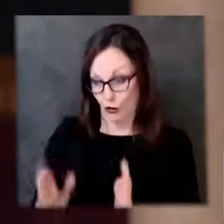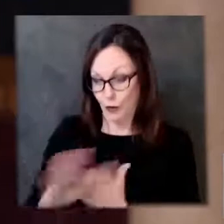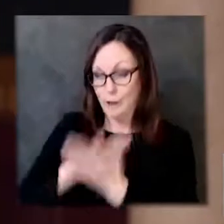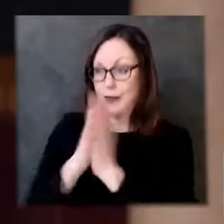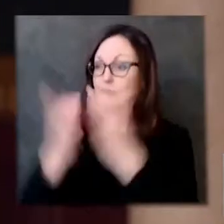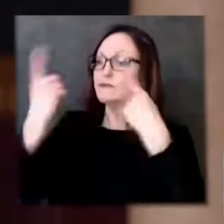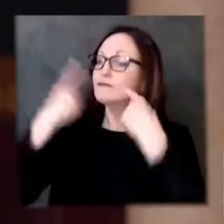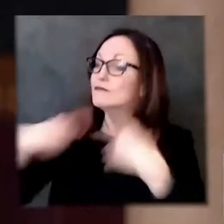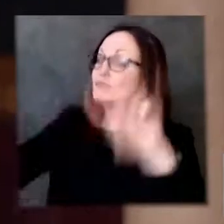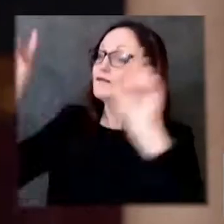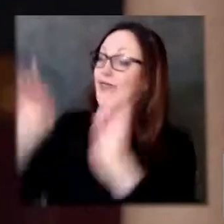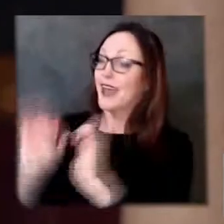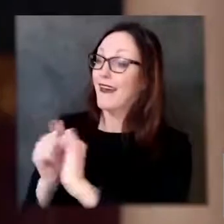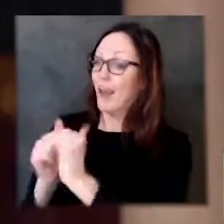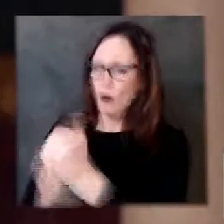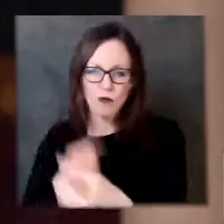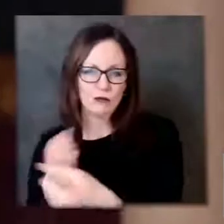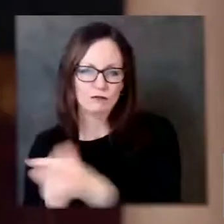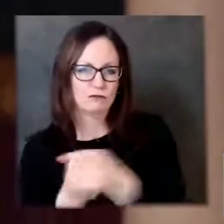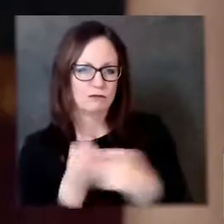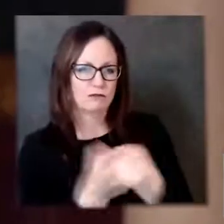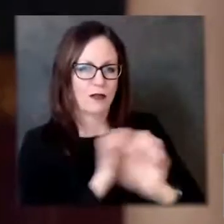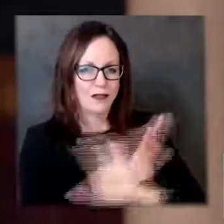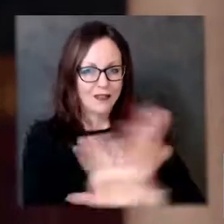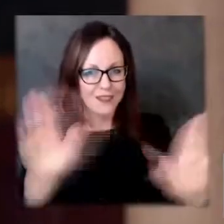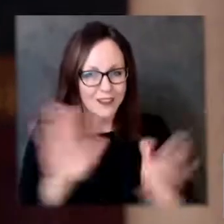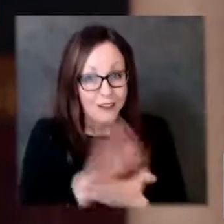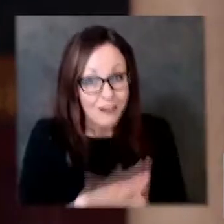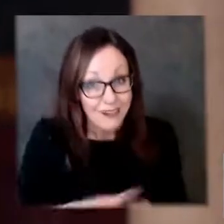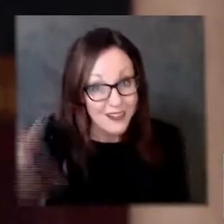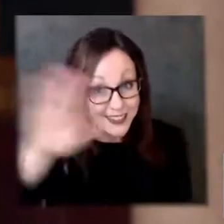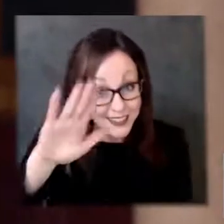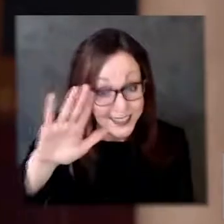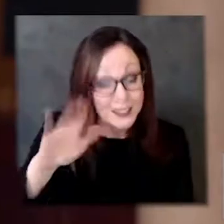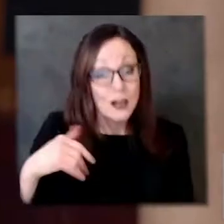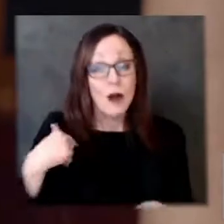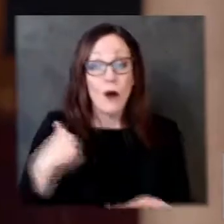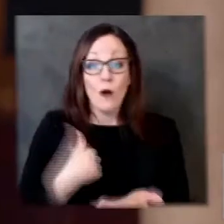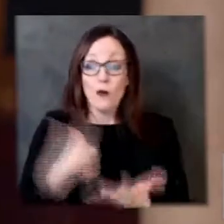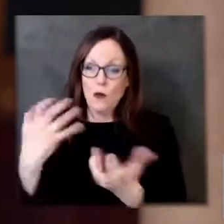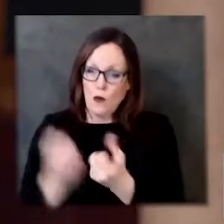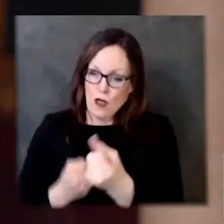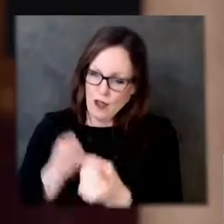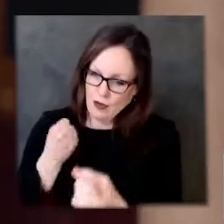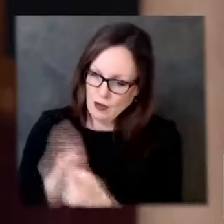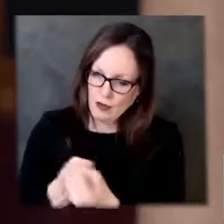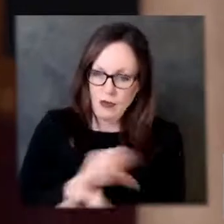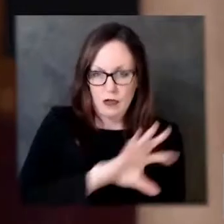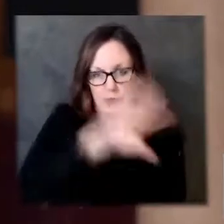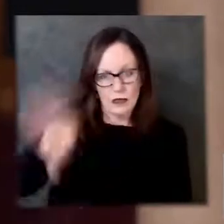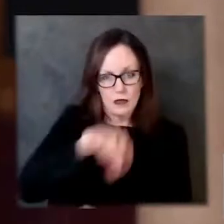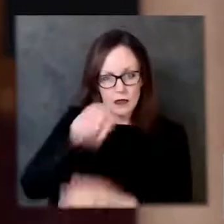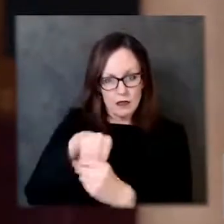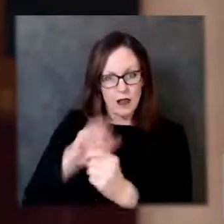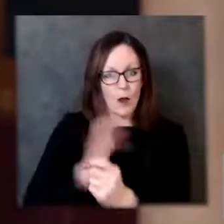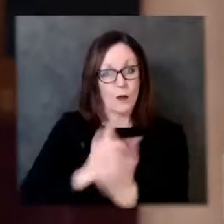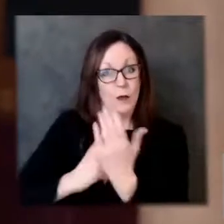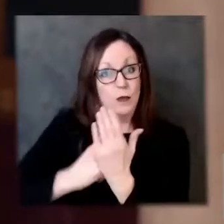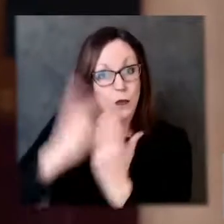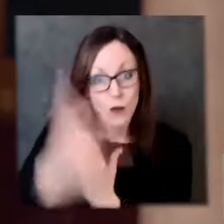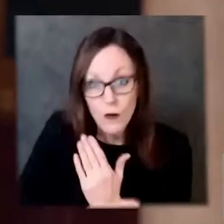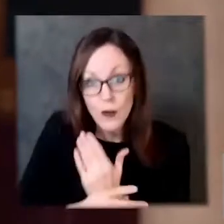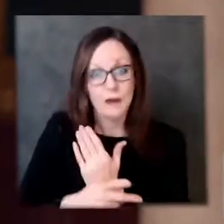the workforce, but generating billions of dollars of economic activity statewide and bringing thousands of jobs